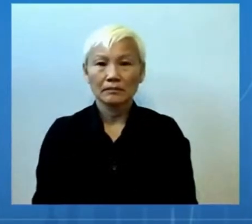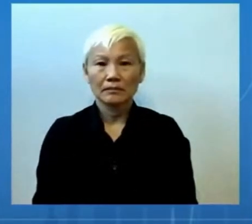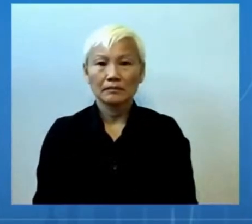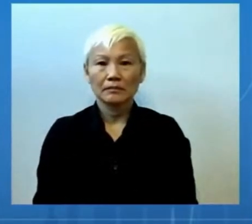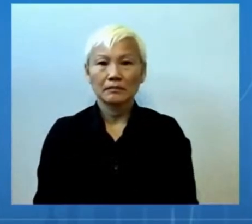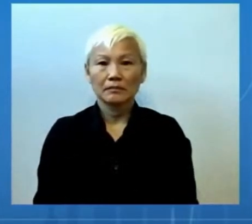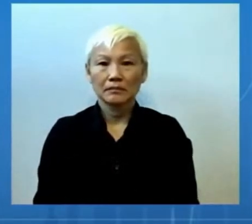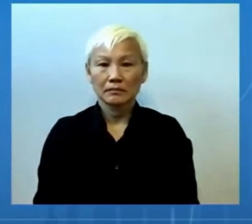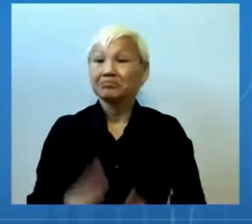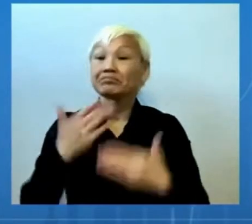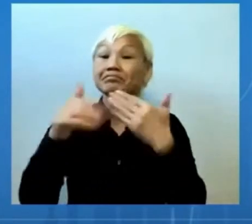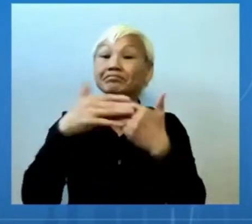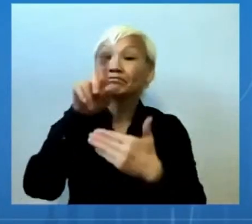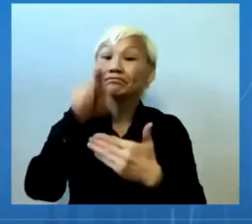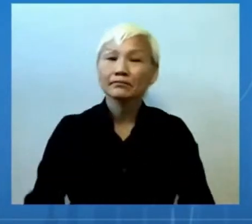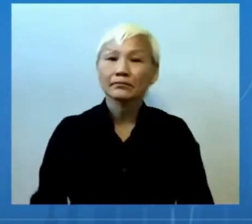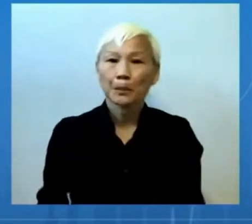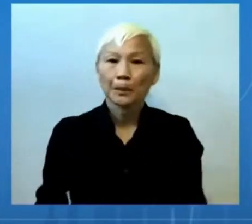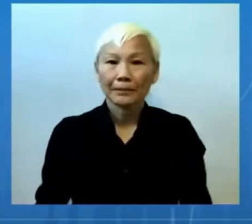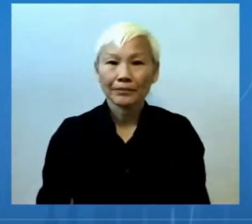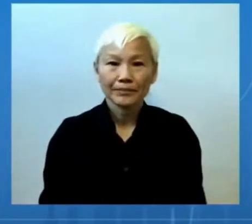Jeannie Bauman, Bloomberg.